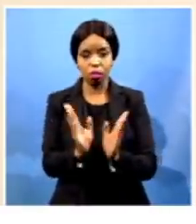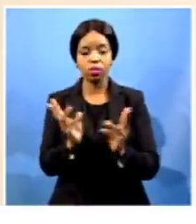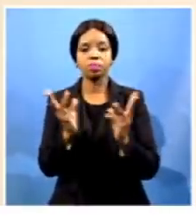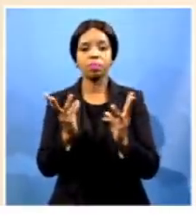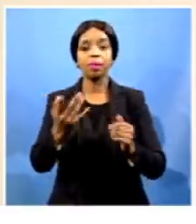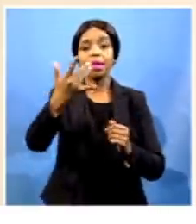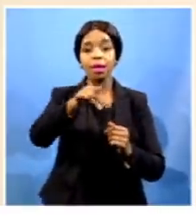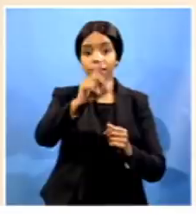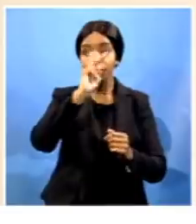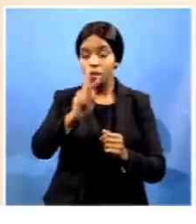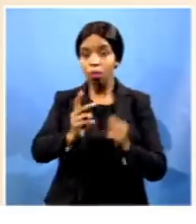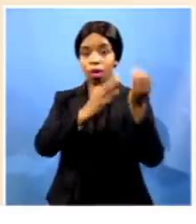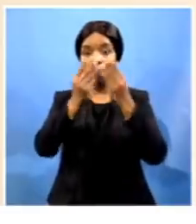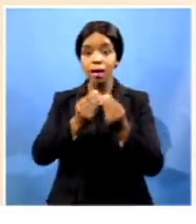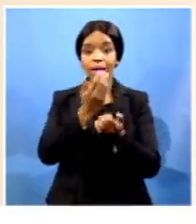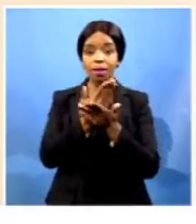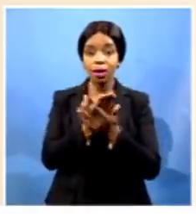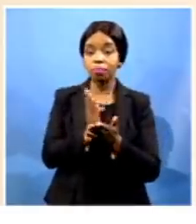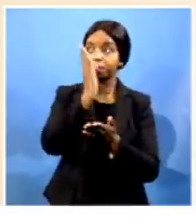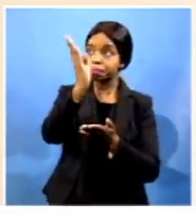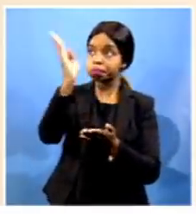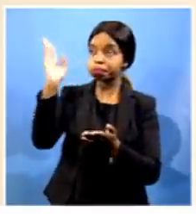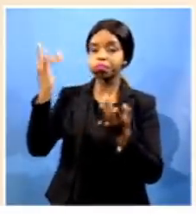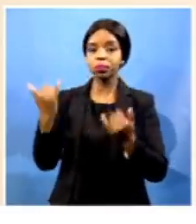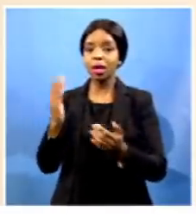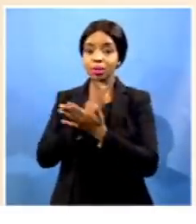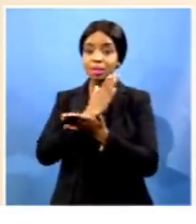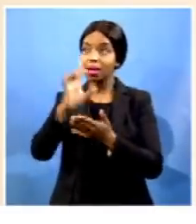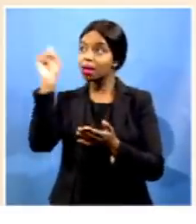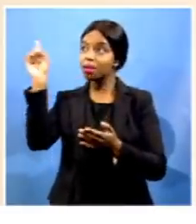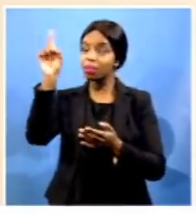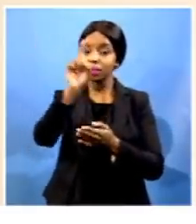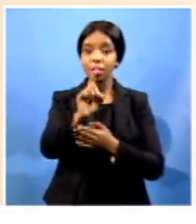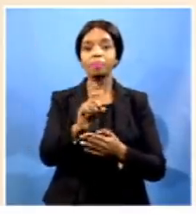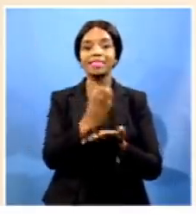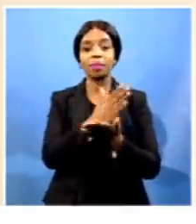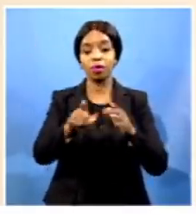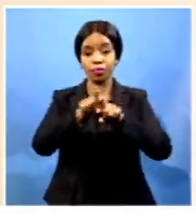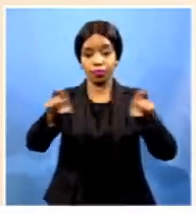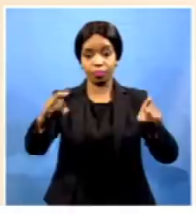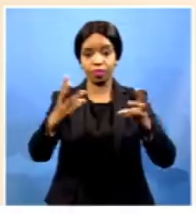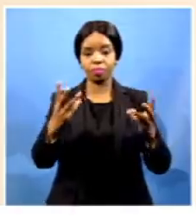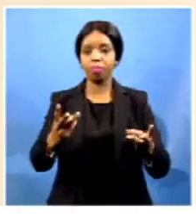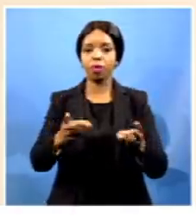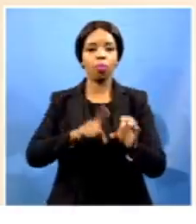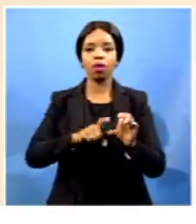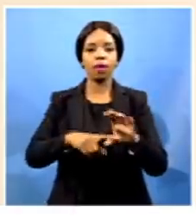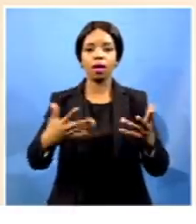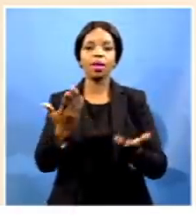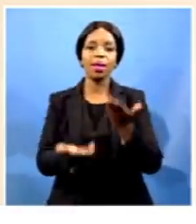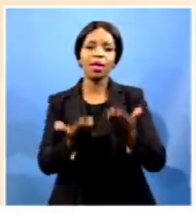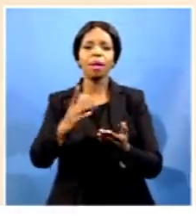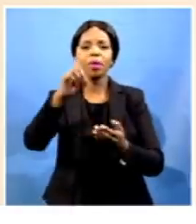at the schemes that are available, some of them don't really qualify because you may need to be UIF registered, you may need to be